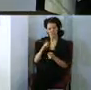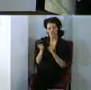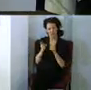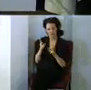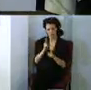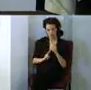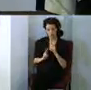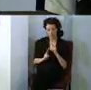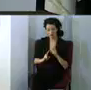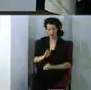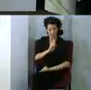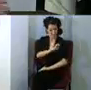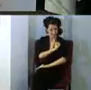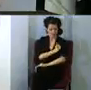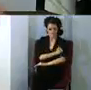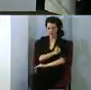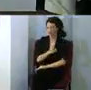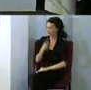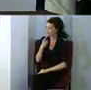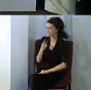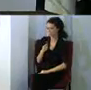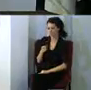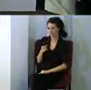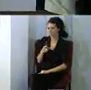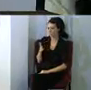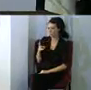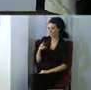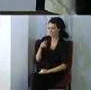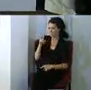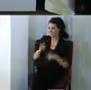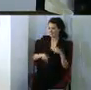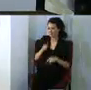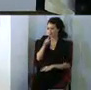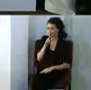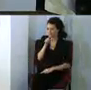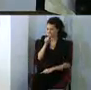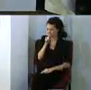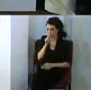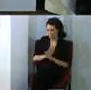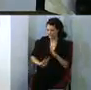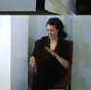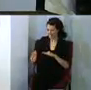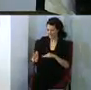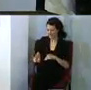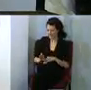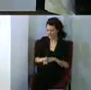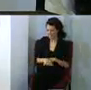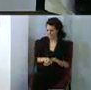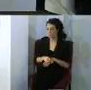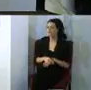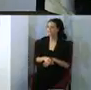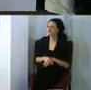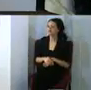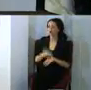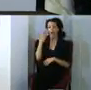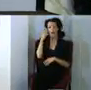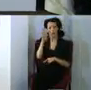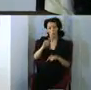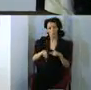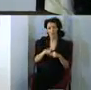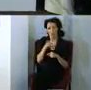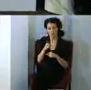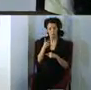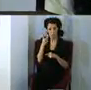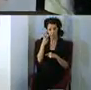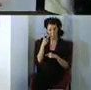there is nothing that they can keep silent about this transformation in our lives. And I don't know about you, but when we